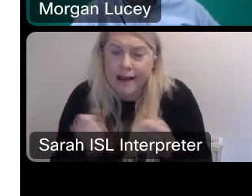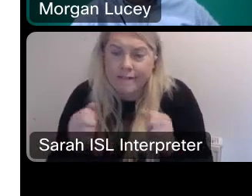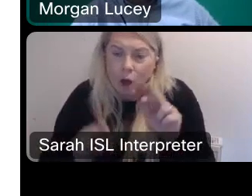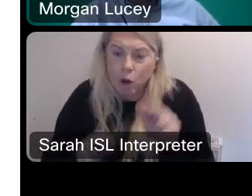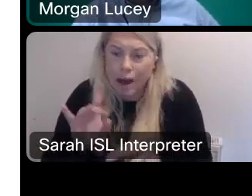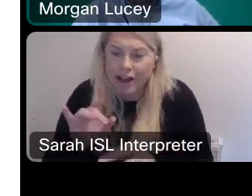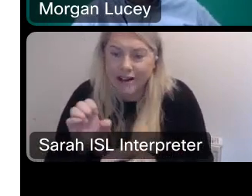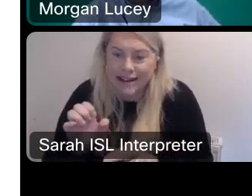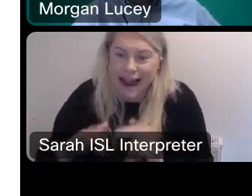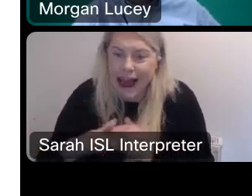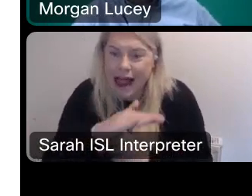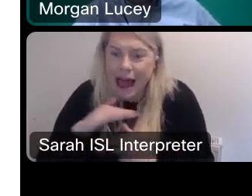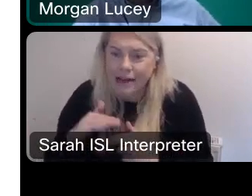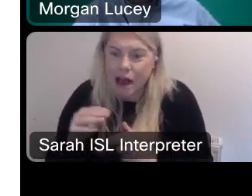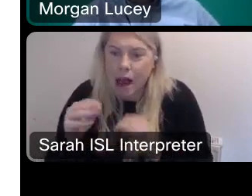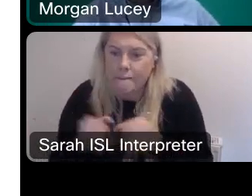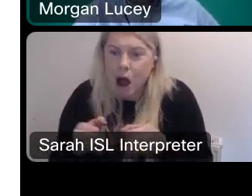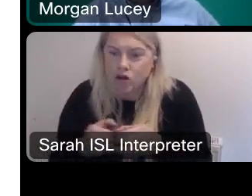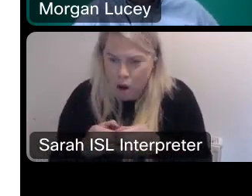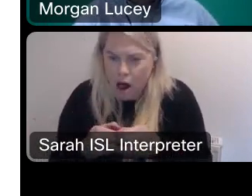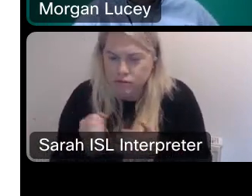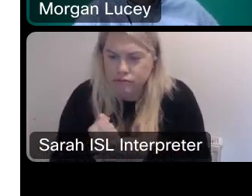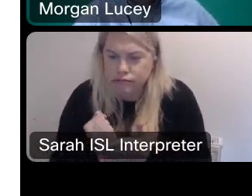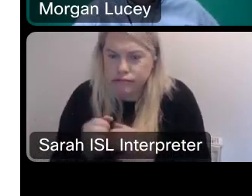on that support service as well.